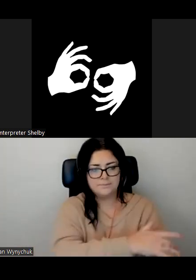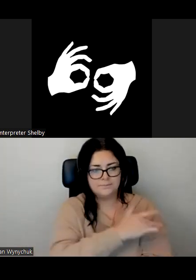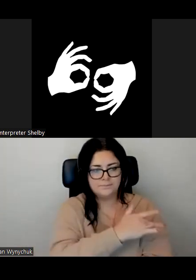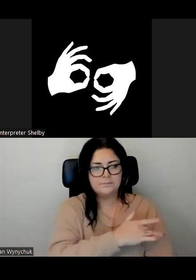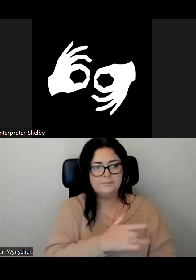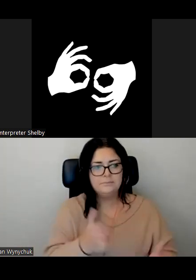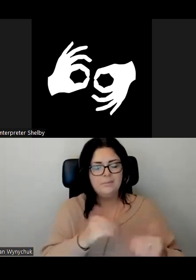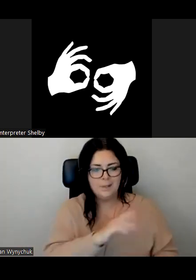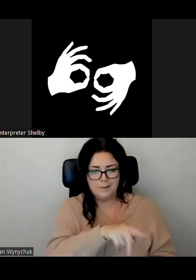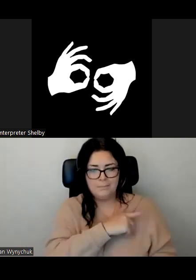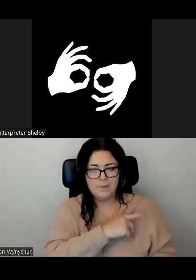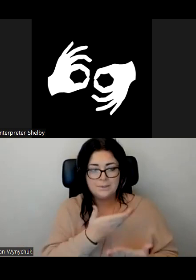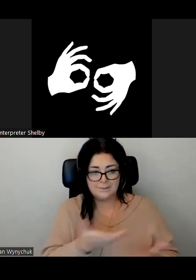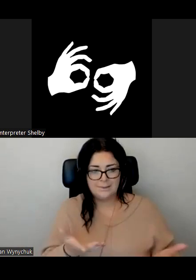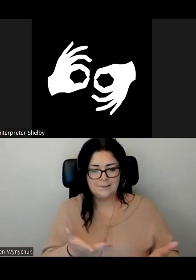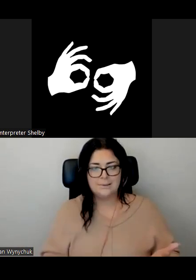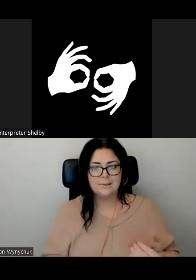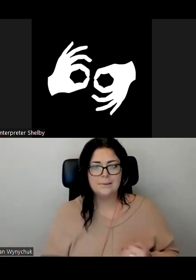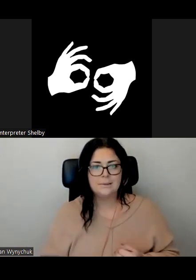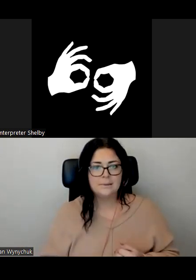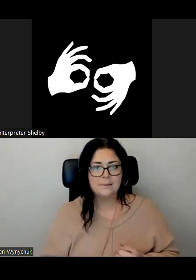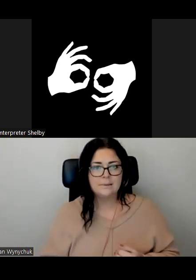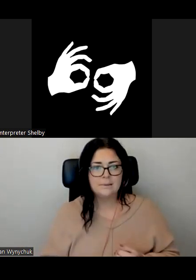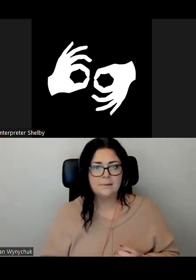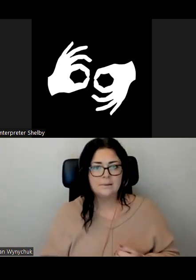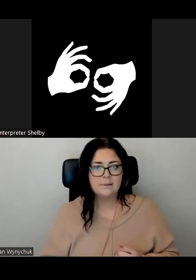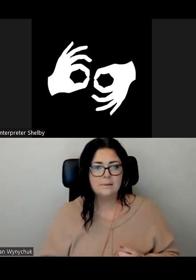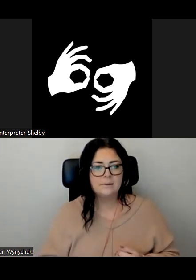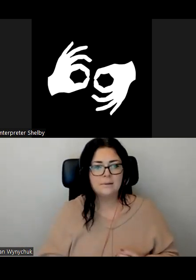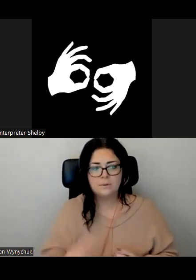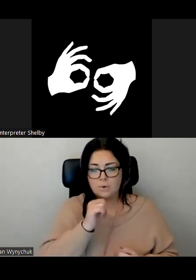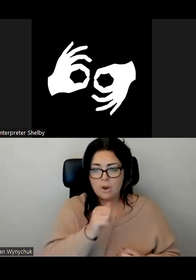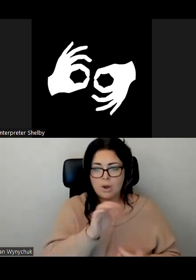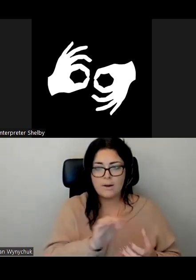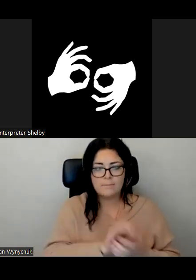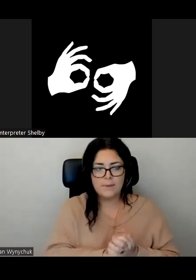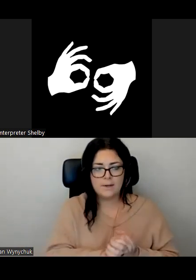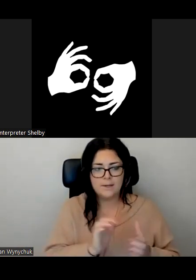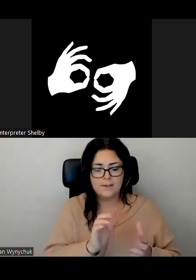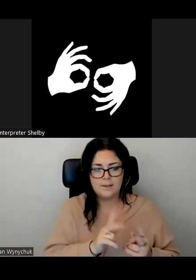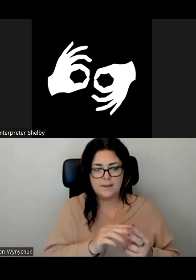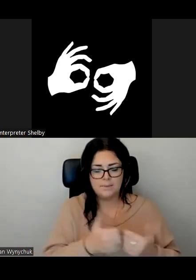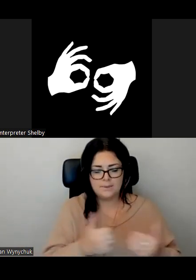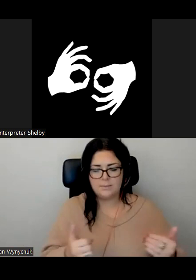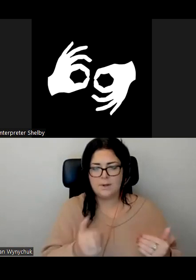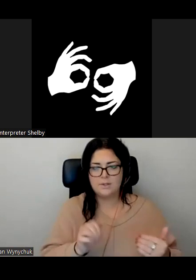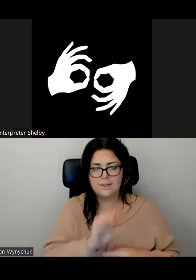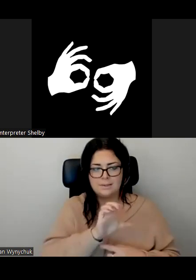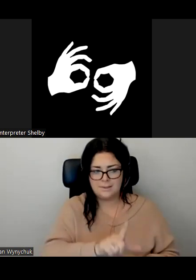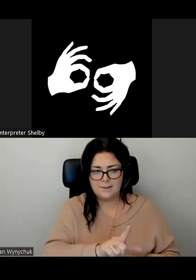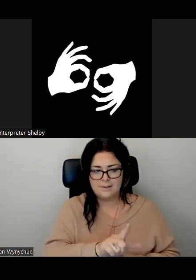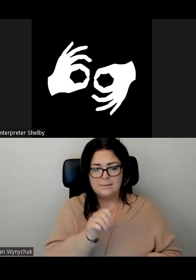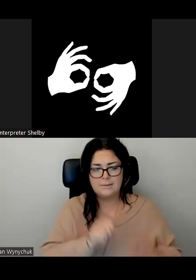we own, is covered under provincial. Non-married couple separations, so common law separations, are covered under provincial